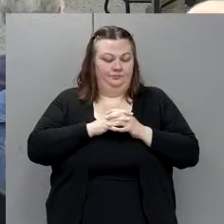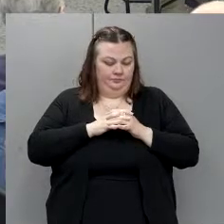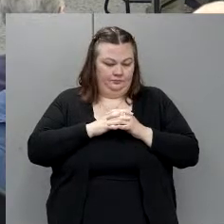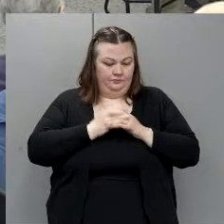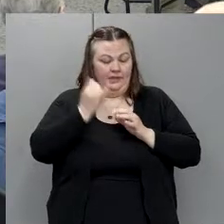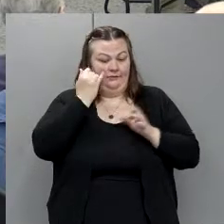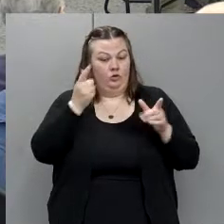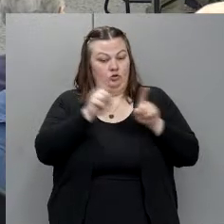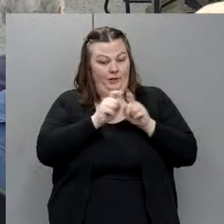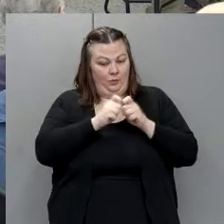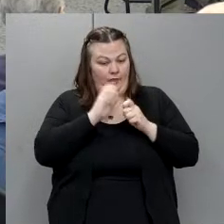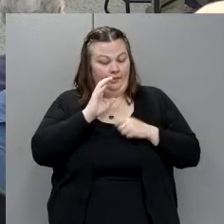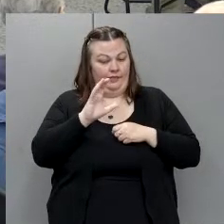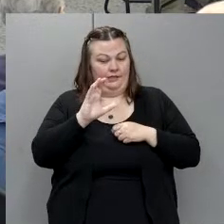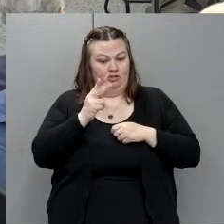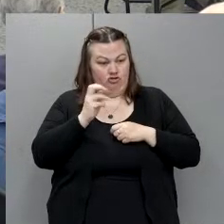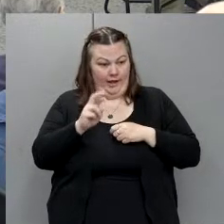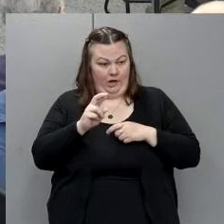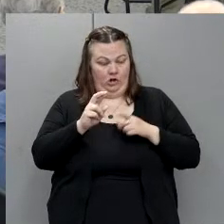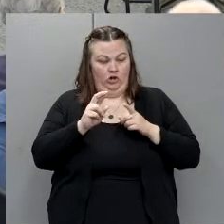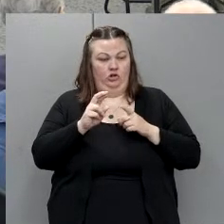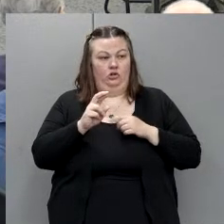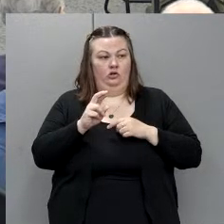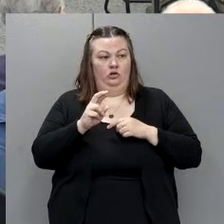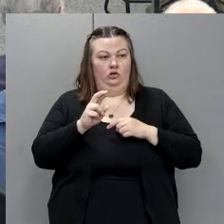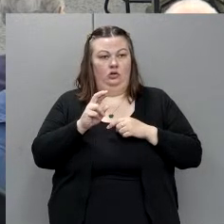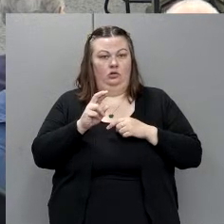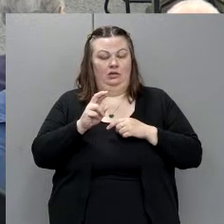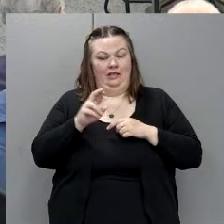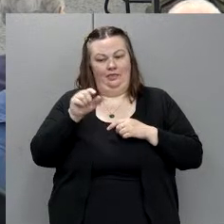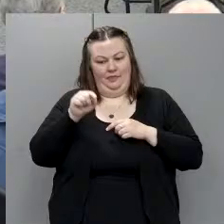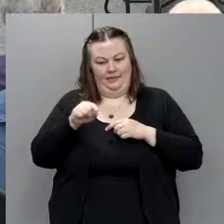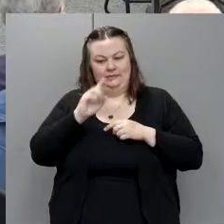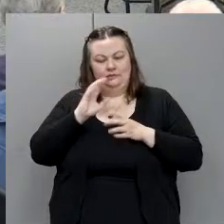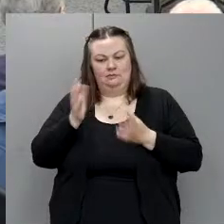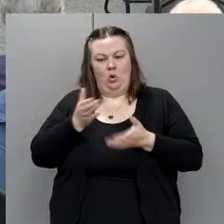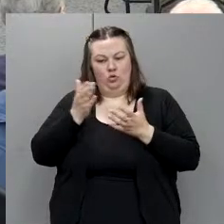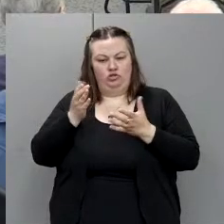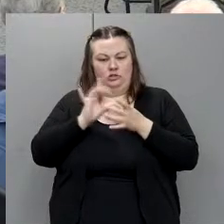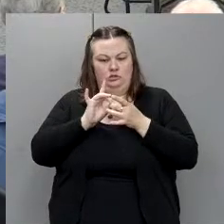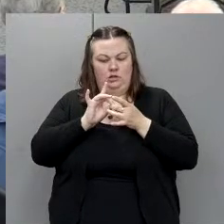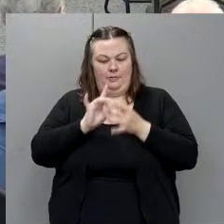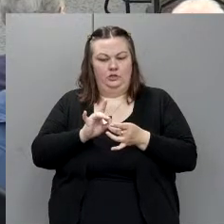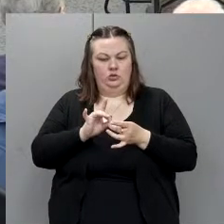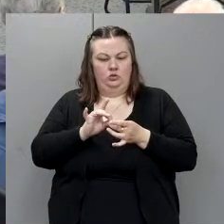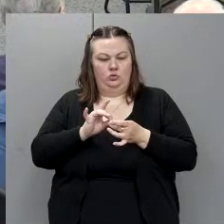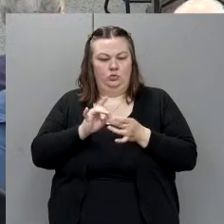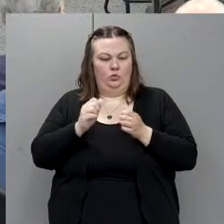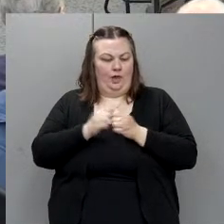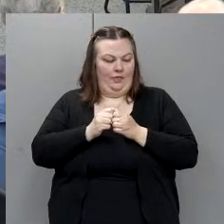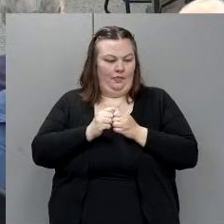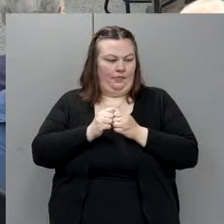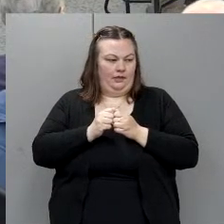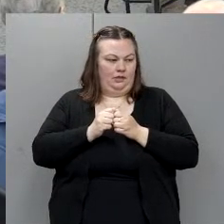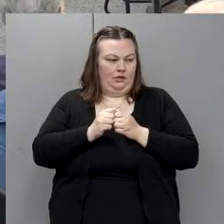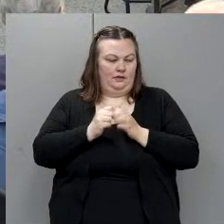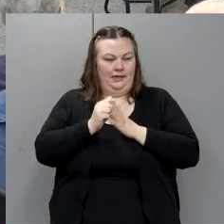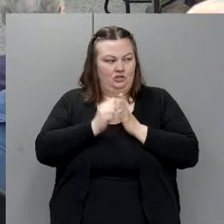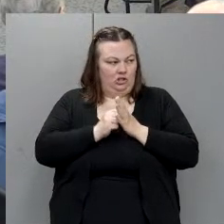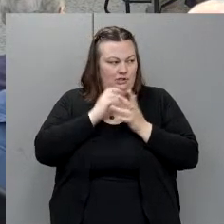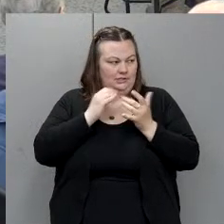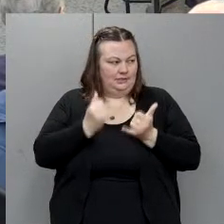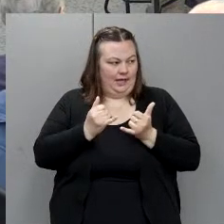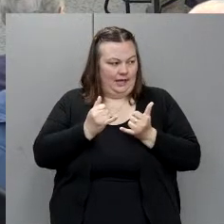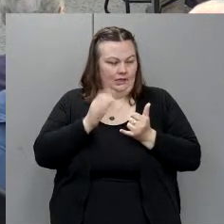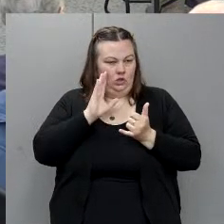if you agree with the chair that this motion has something to do with the agenda